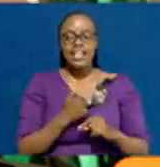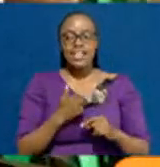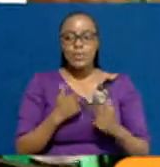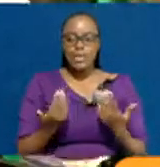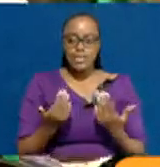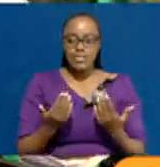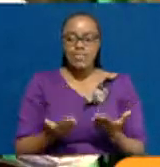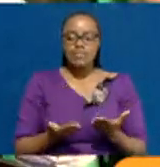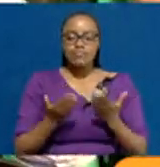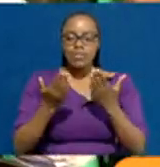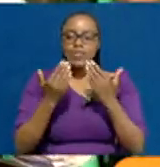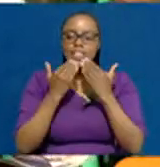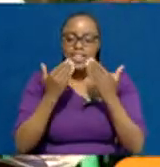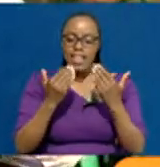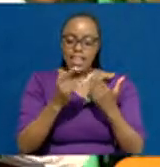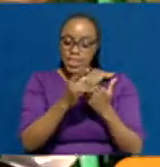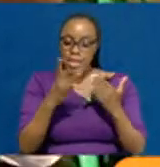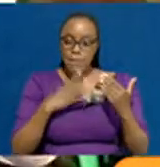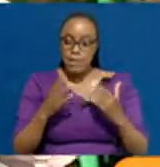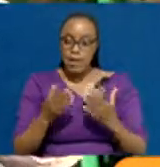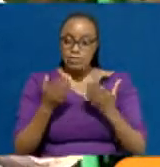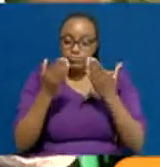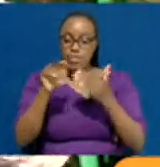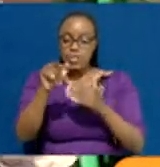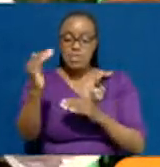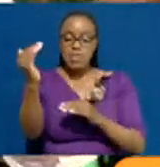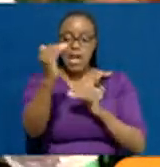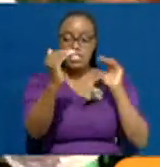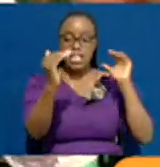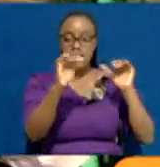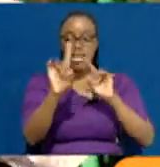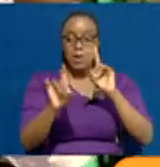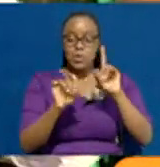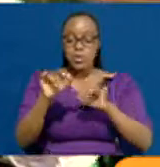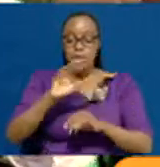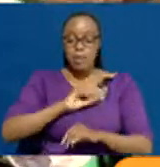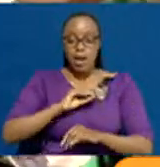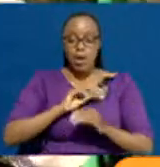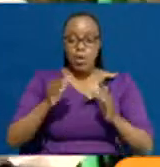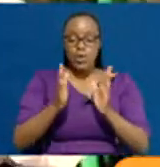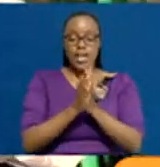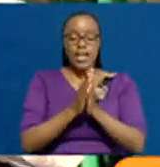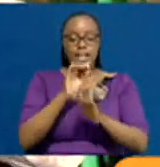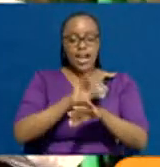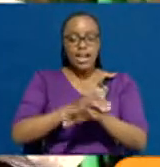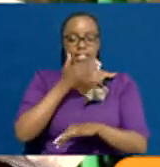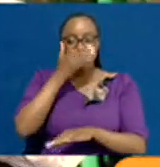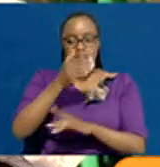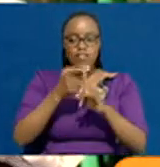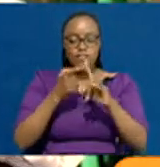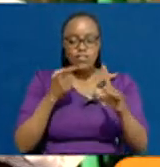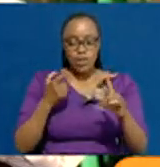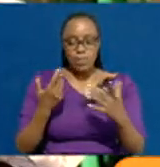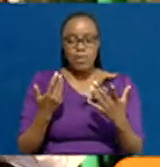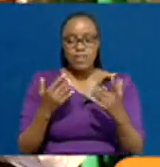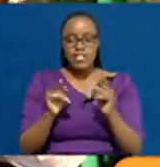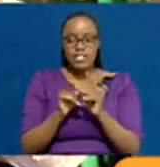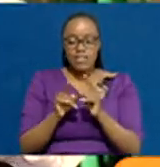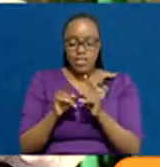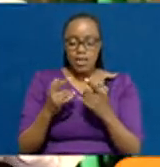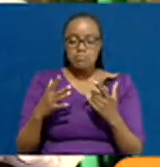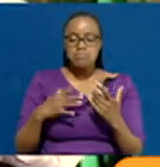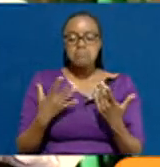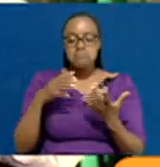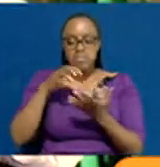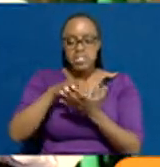the microphone back to the people. This is a session where they ask their questions in their own way and get their answers from the specialists that we have